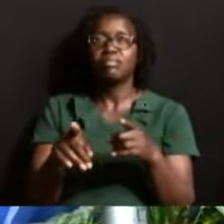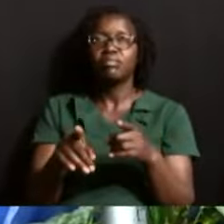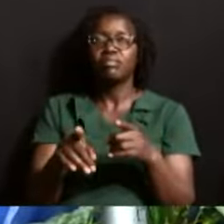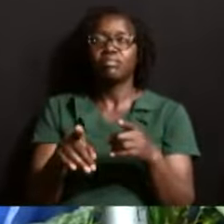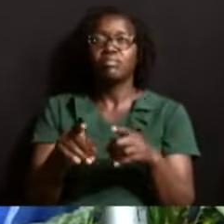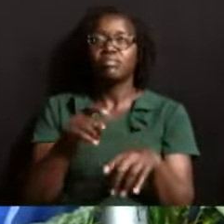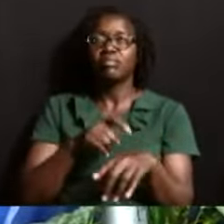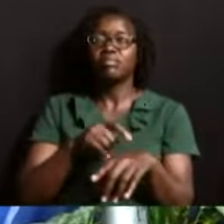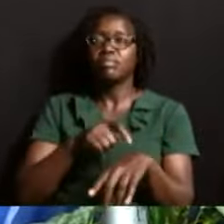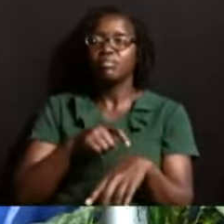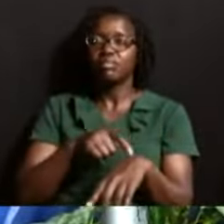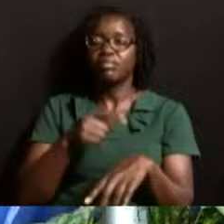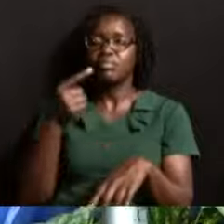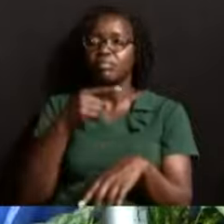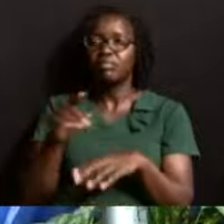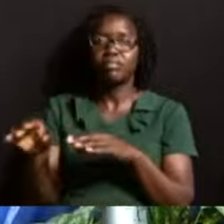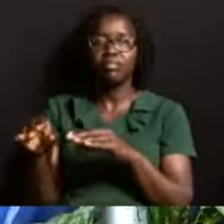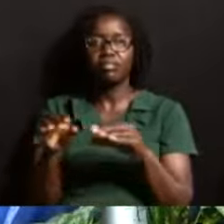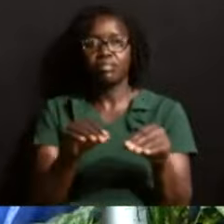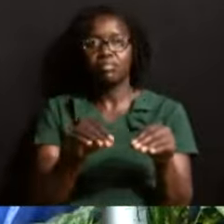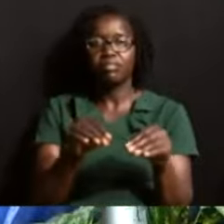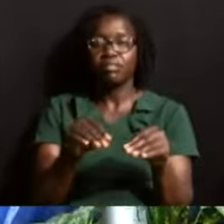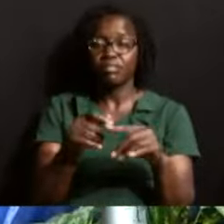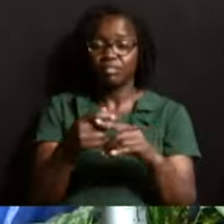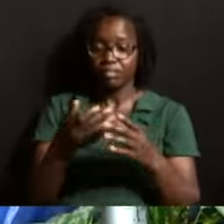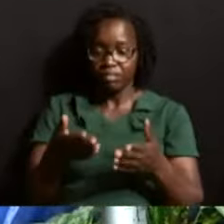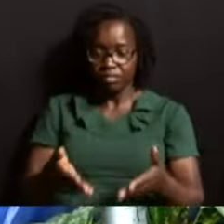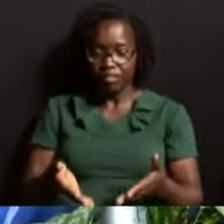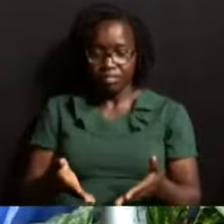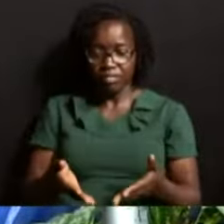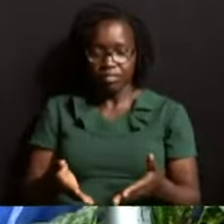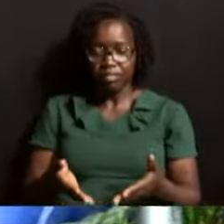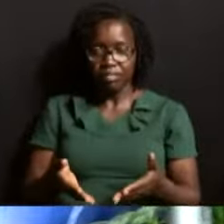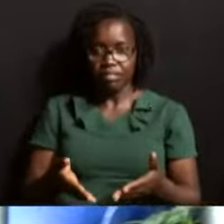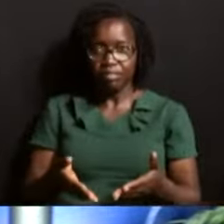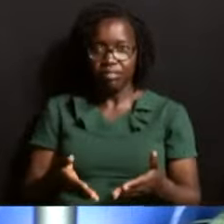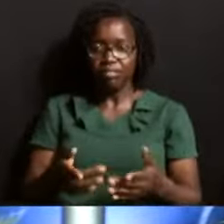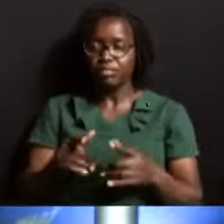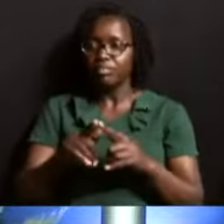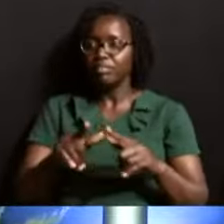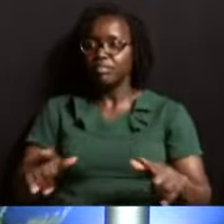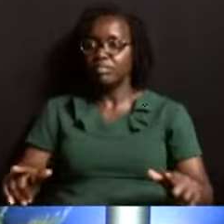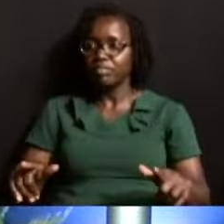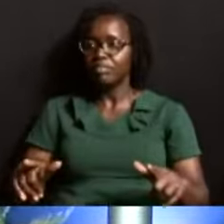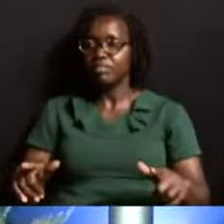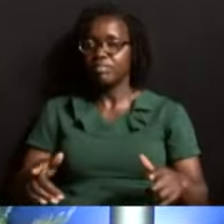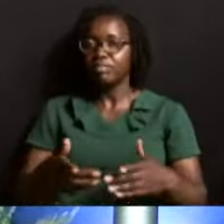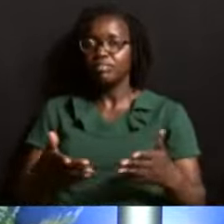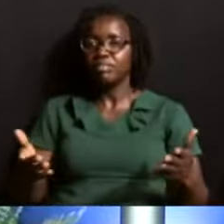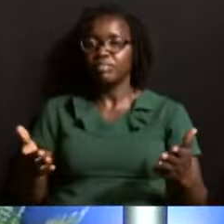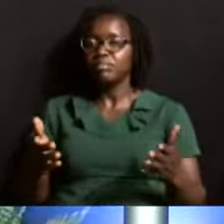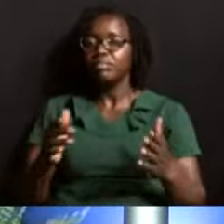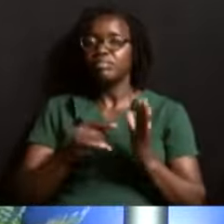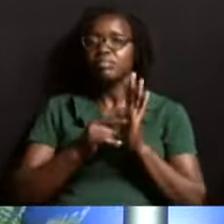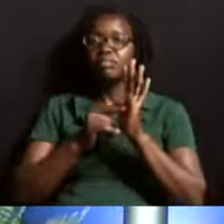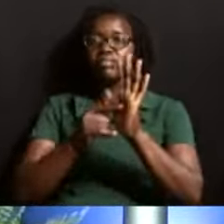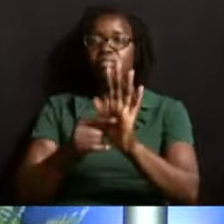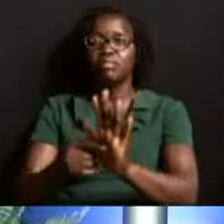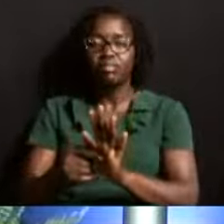time for you to move from here in Urim to a land I will show